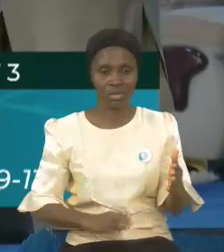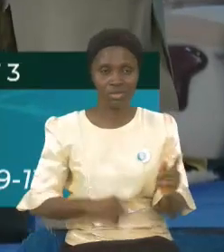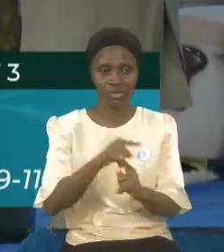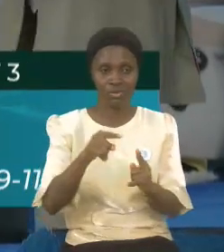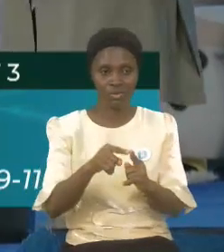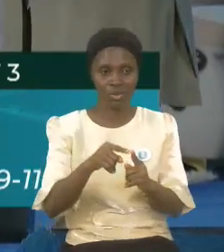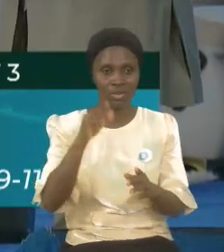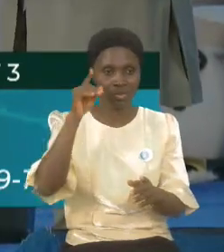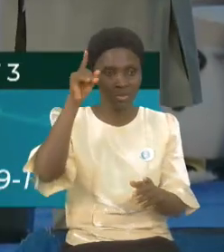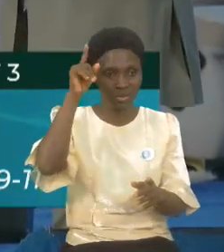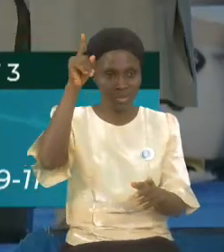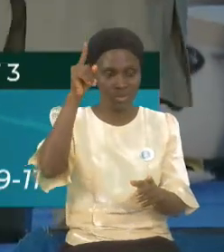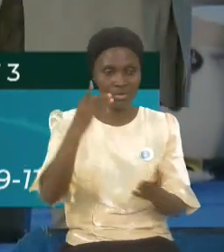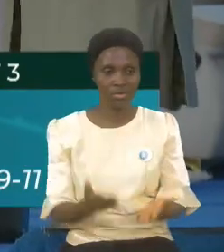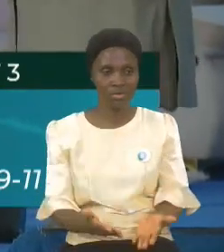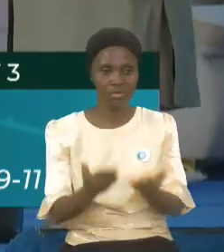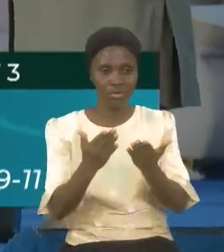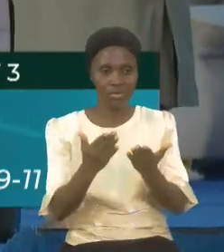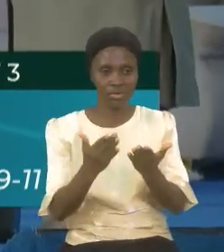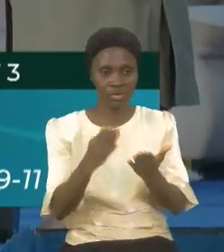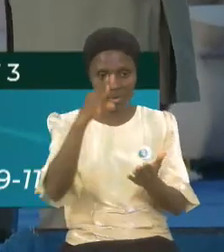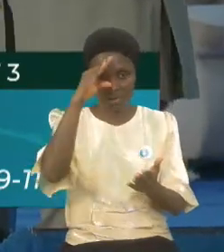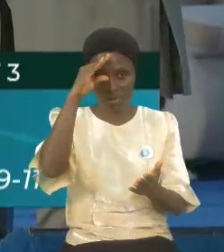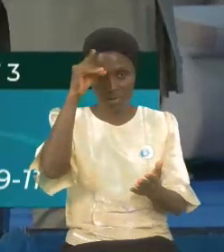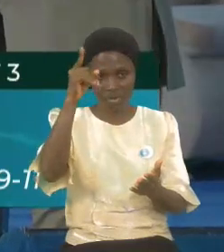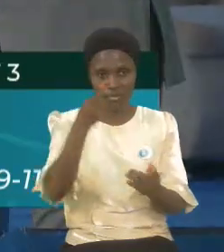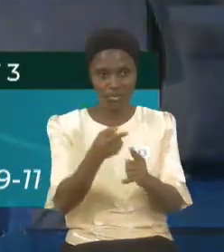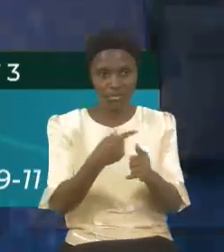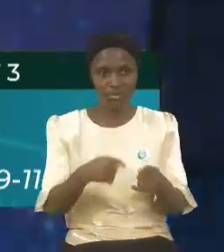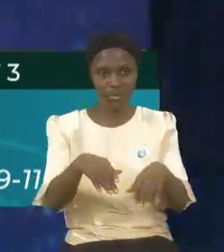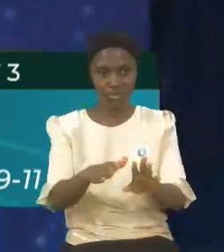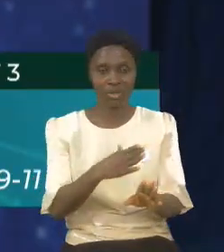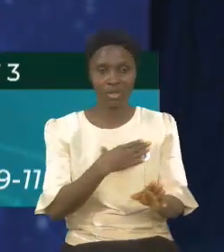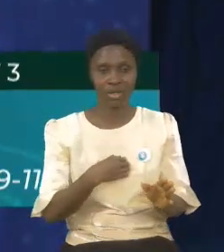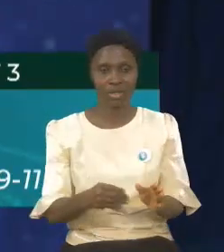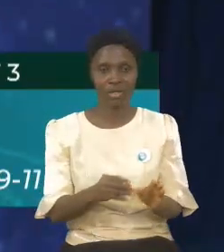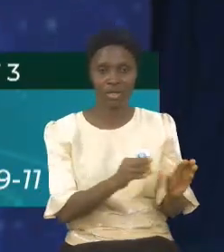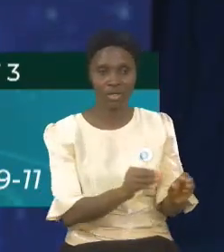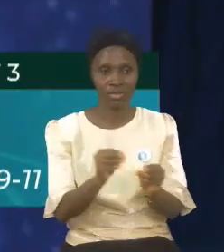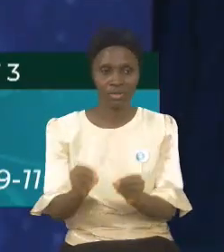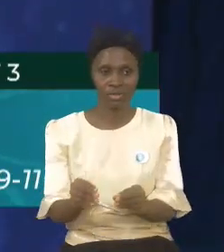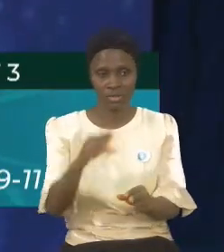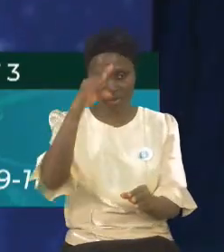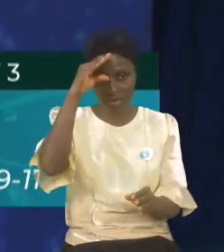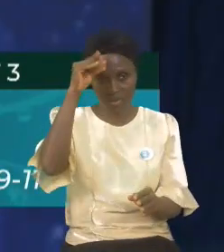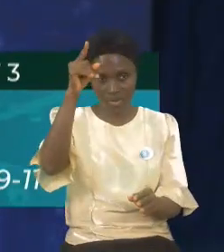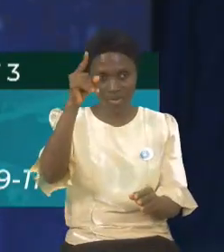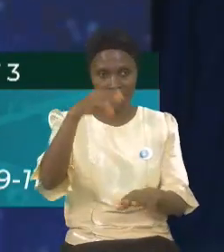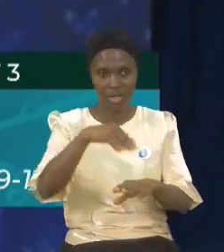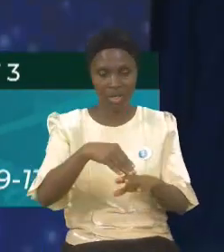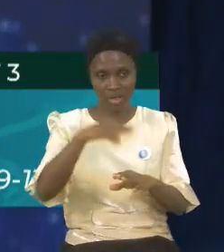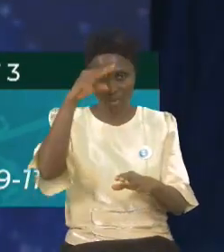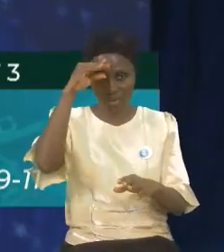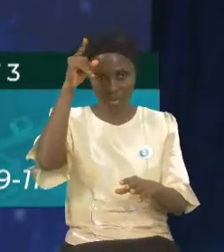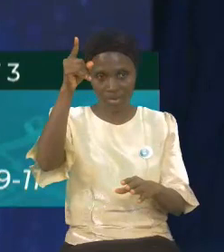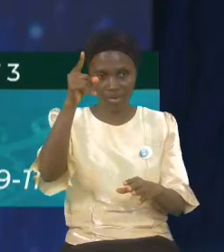dead and set him at his own right hand in the heavenly places. And then in verse 21, it